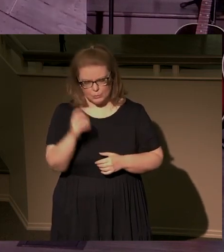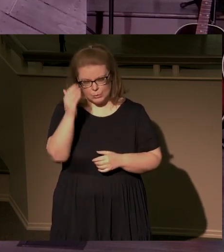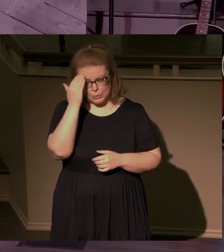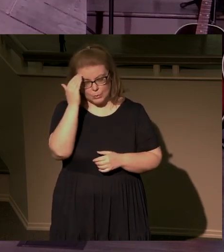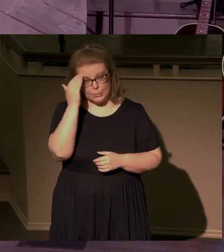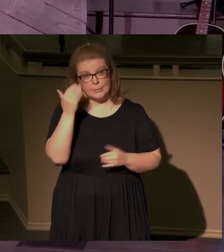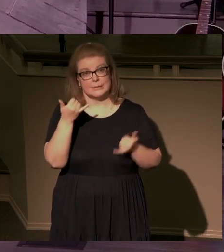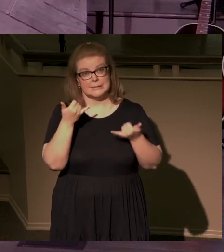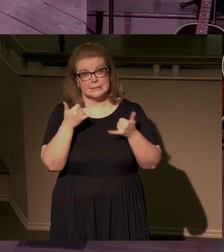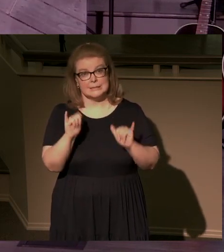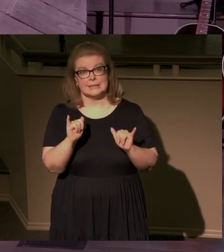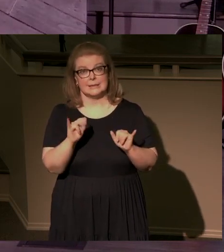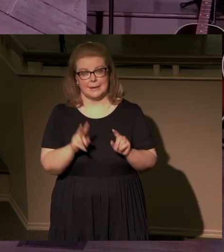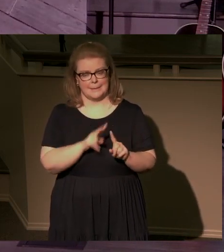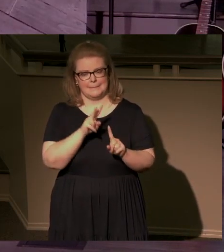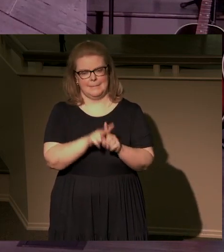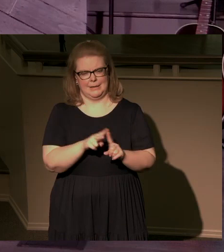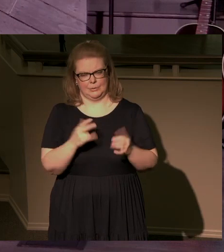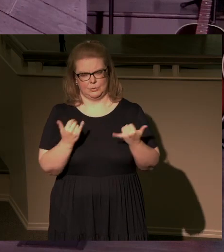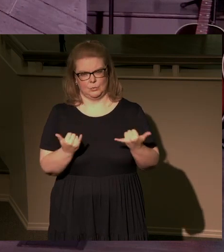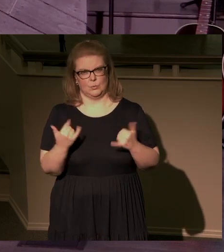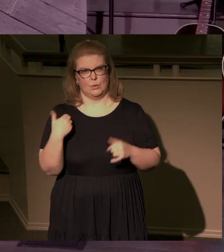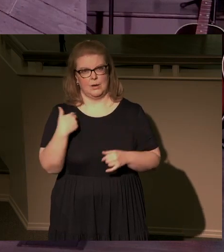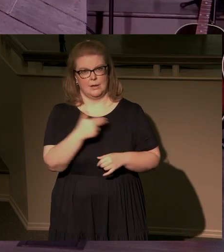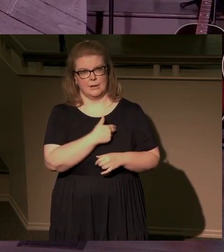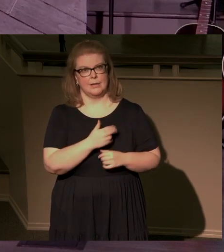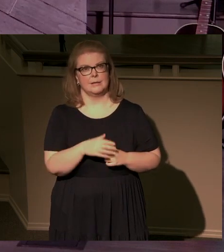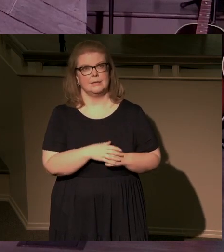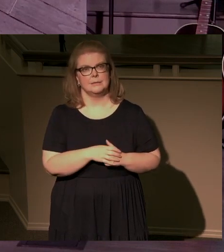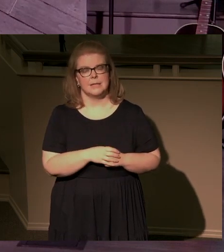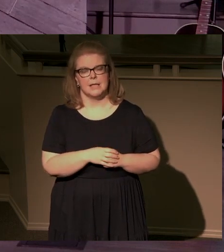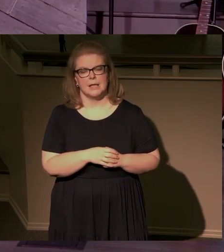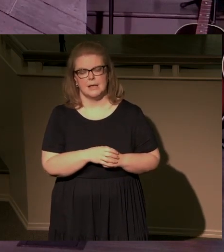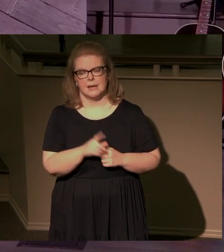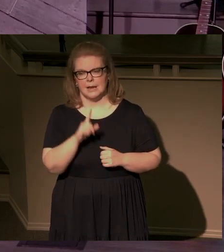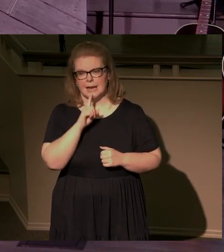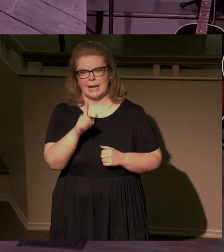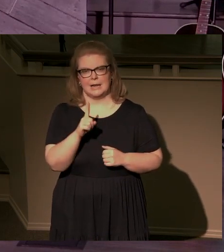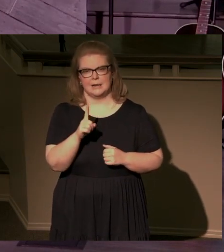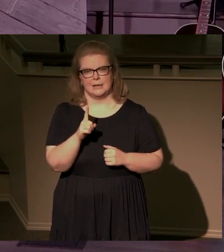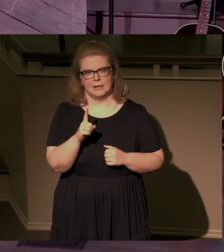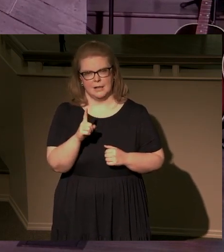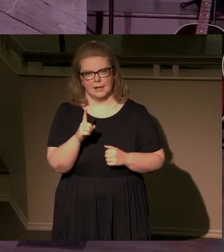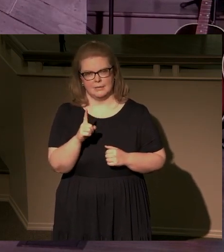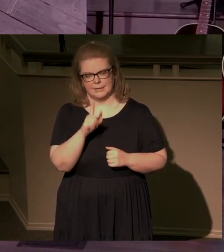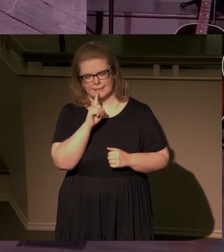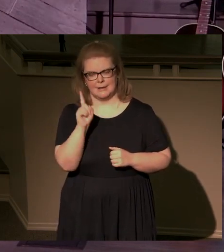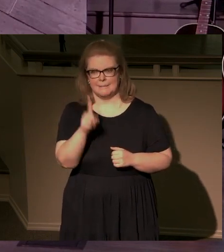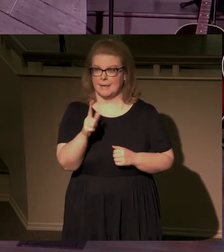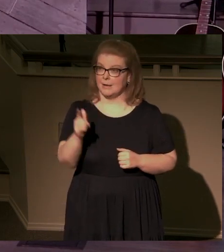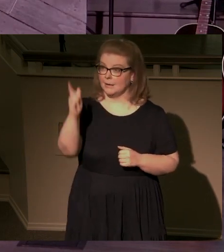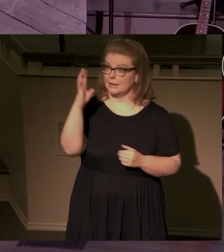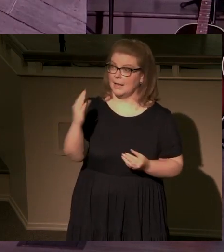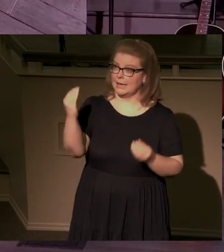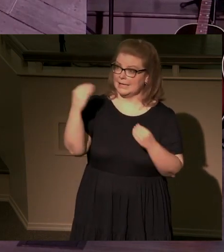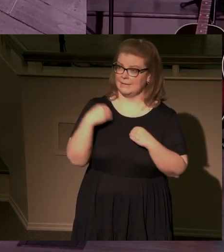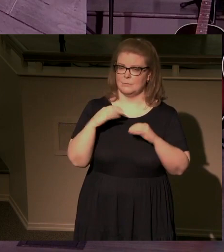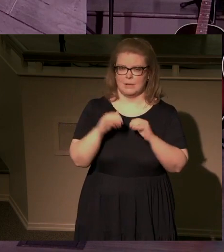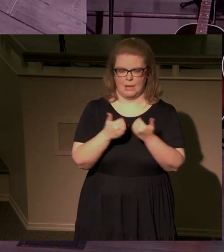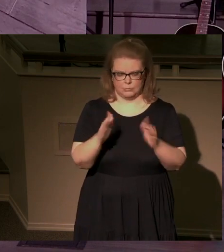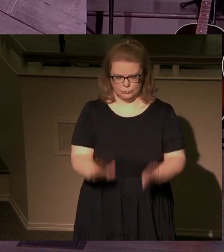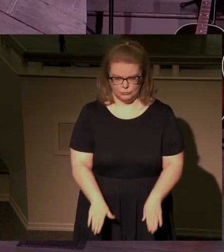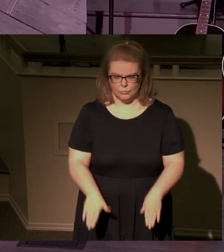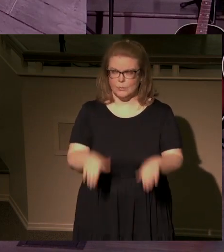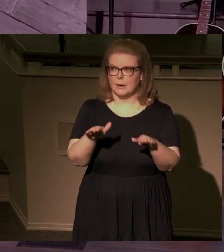still applicable to us and still the charge that God has given us for the way we raise a